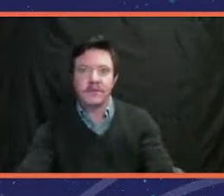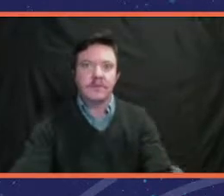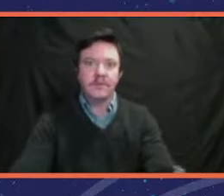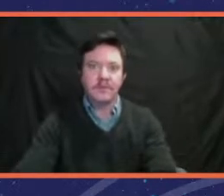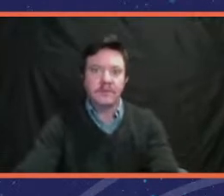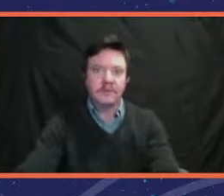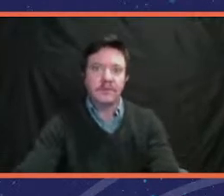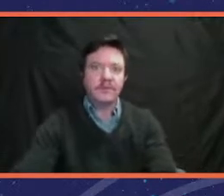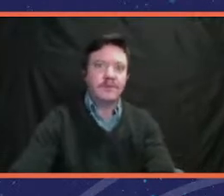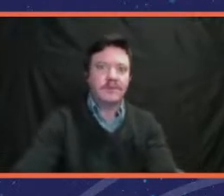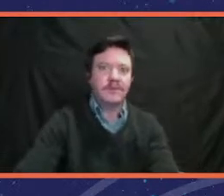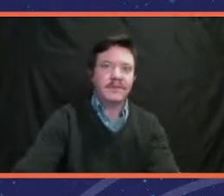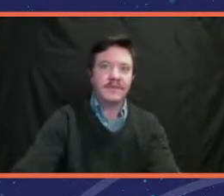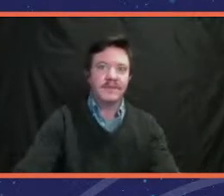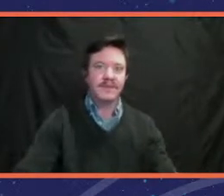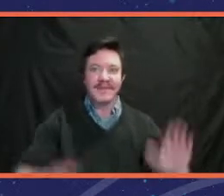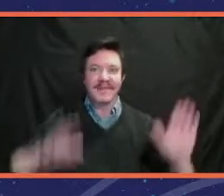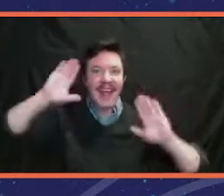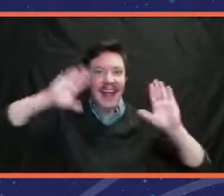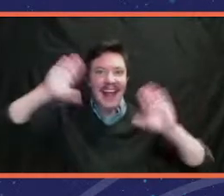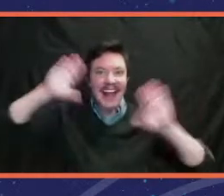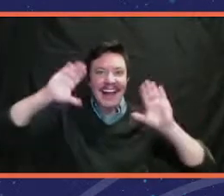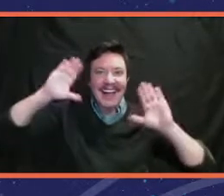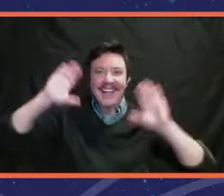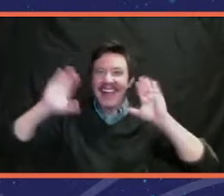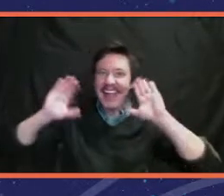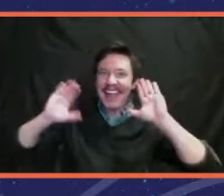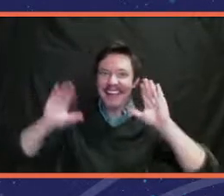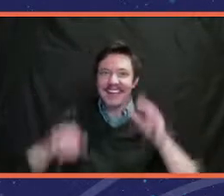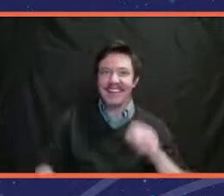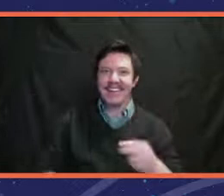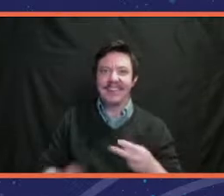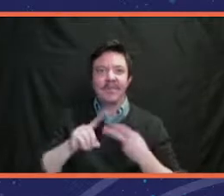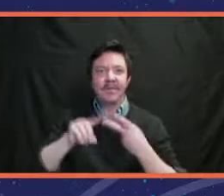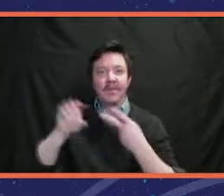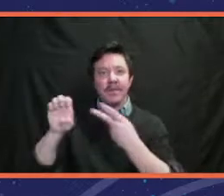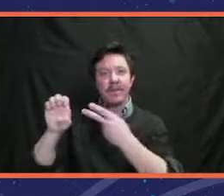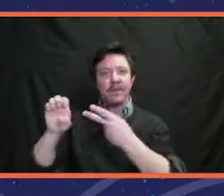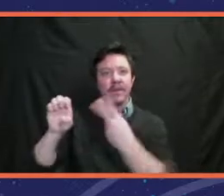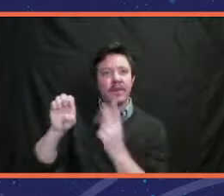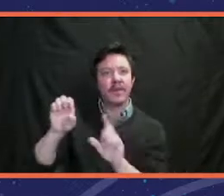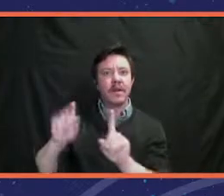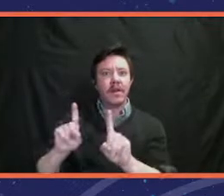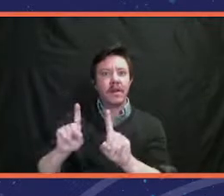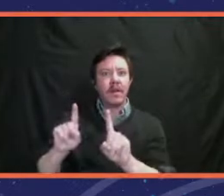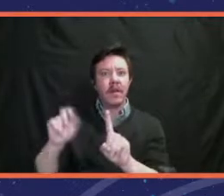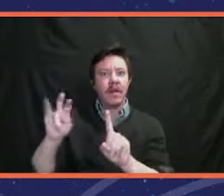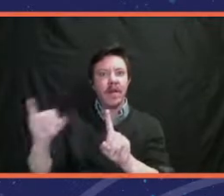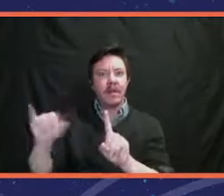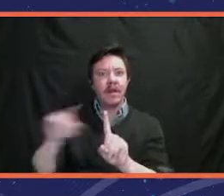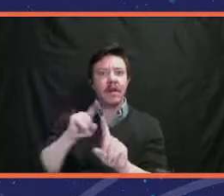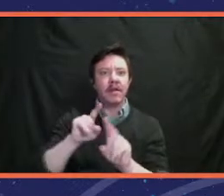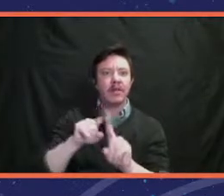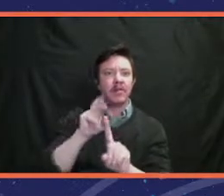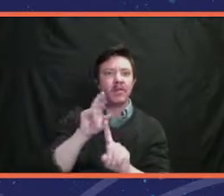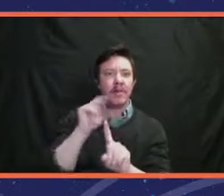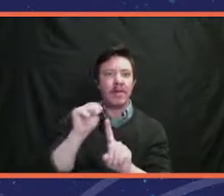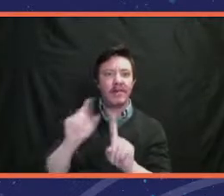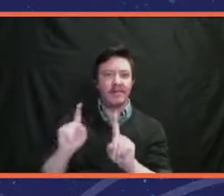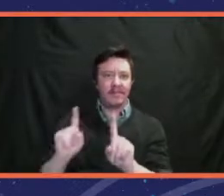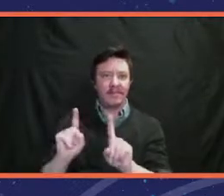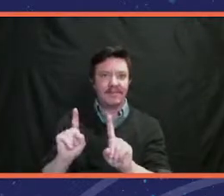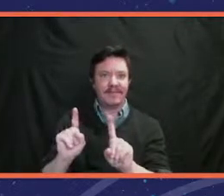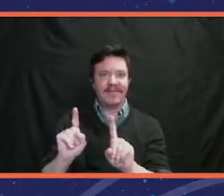Hello. Hey. I'm Ebony. I'm Robin. And we did